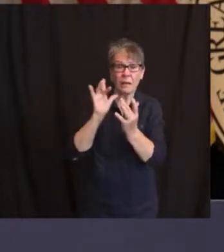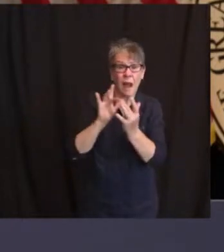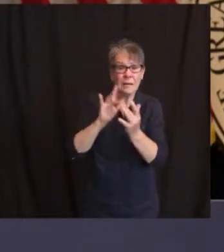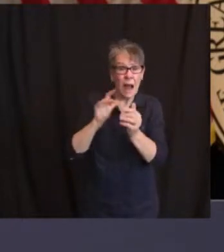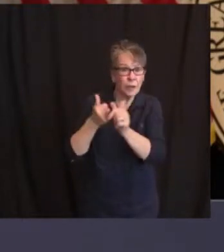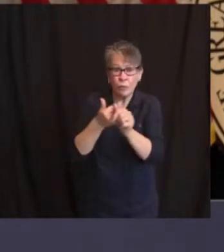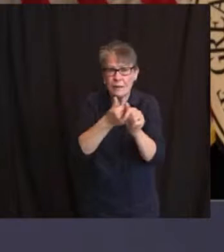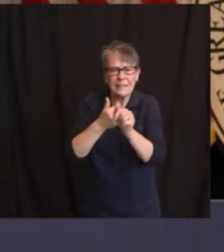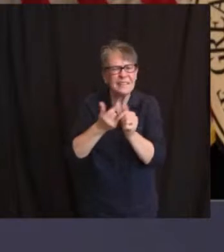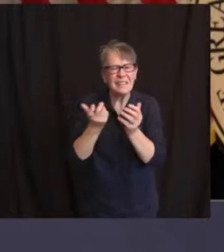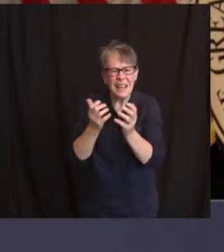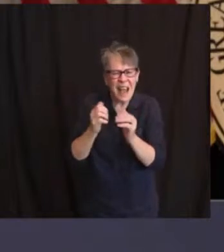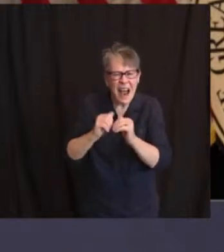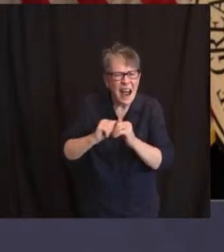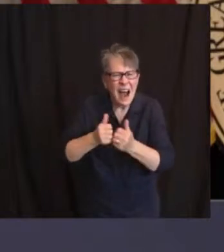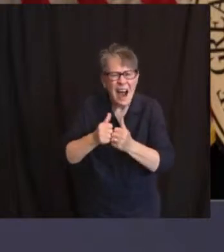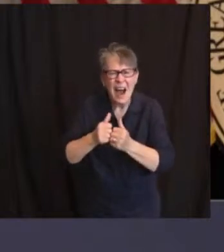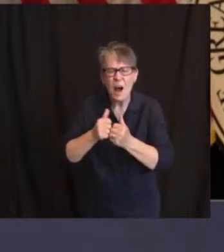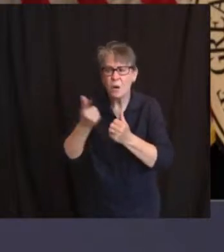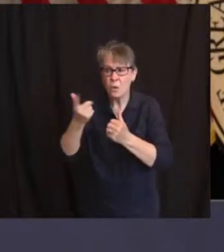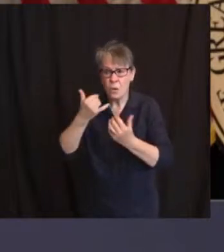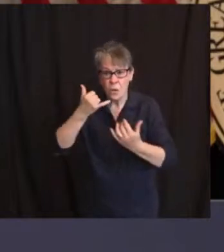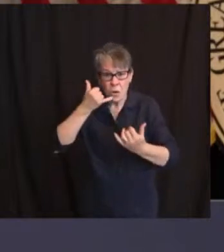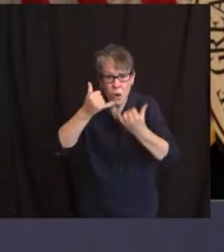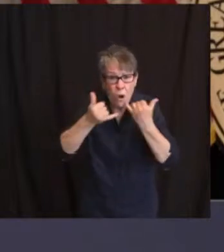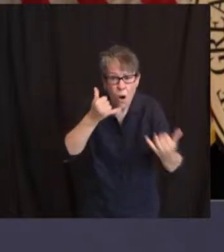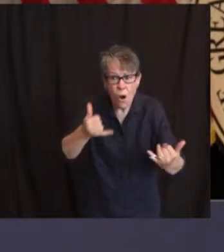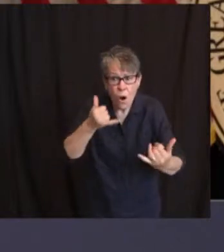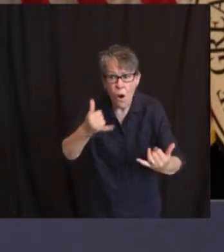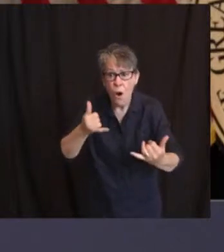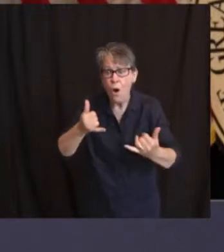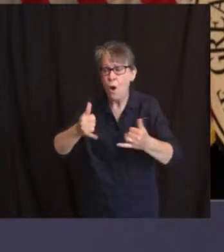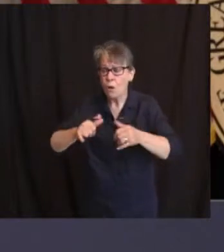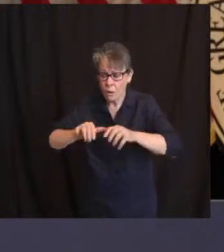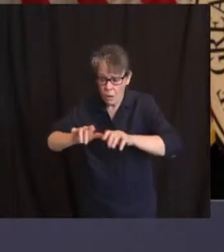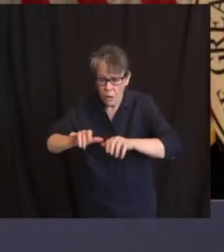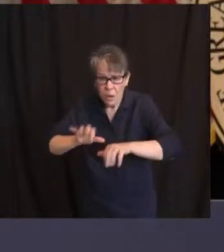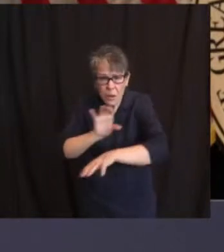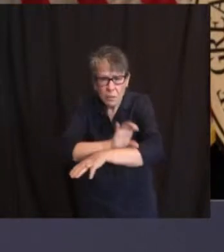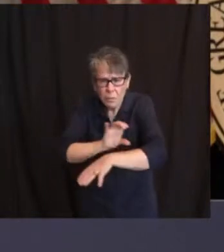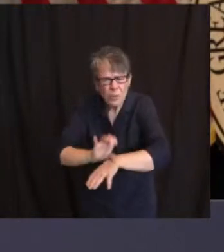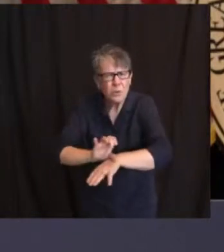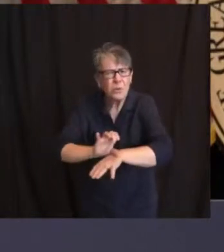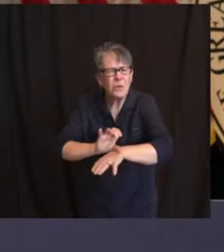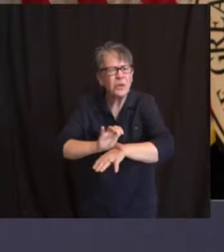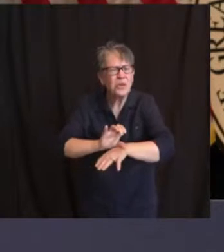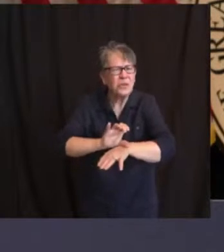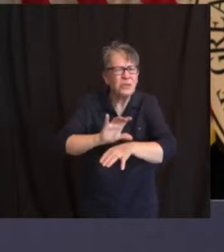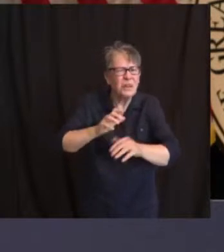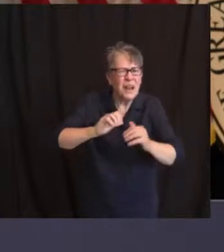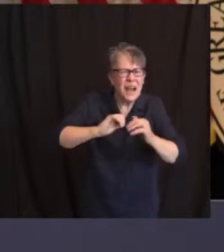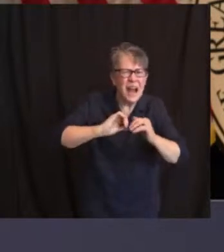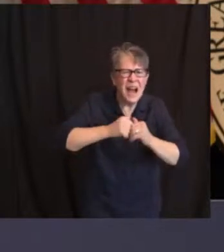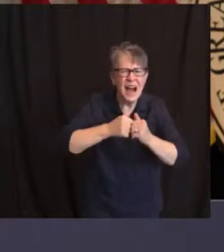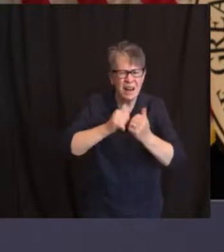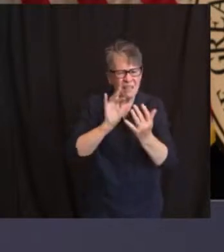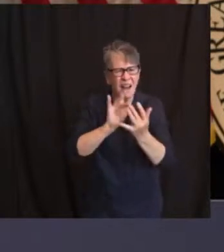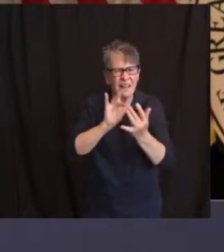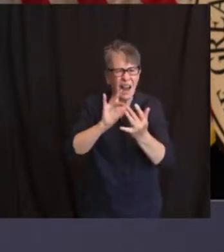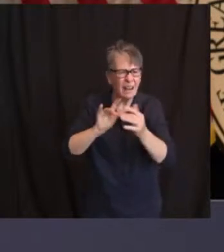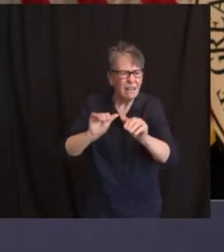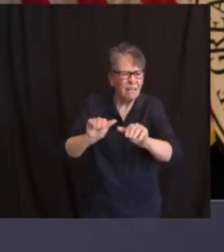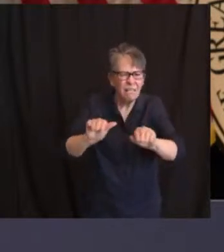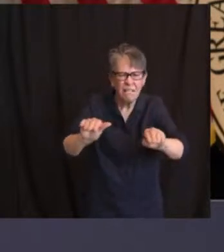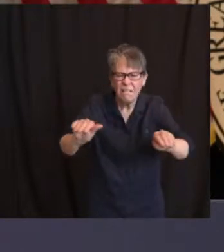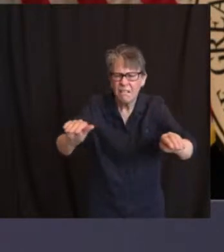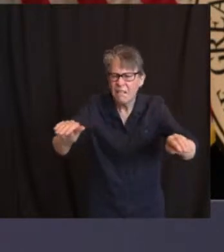question. The other thing is isolation. You touched on it yesterday, what the CDC is saying as